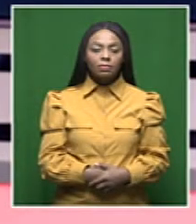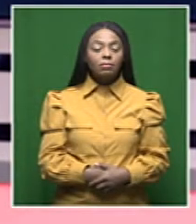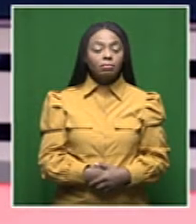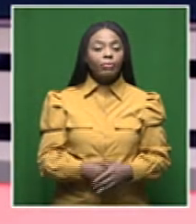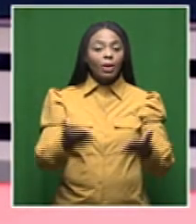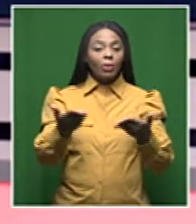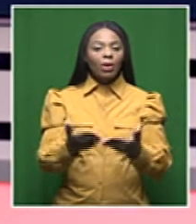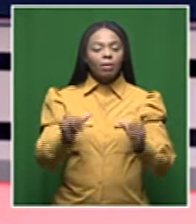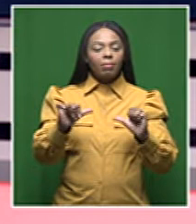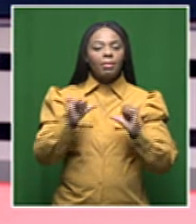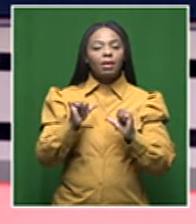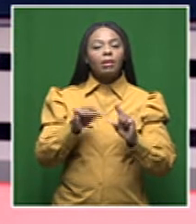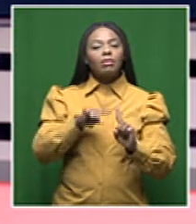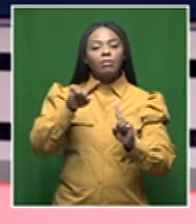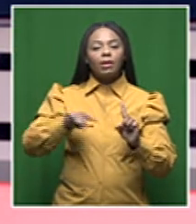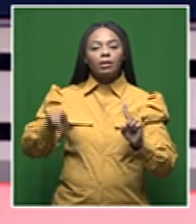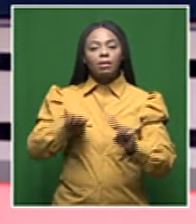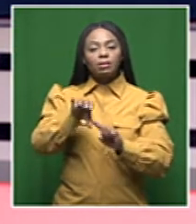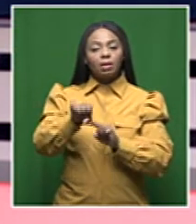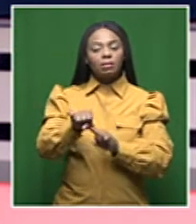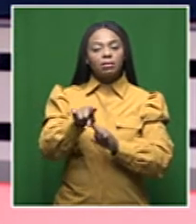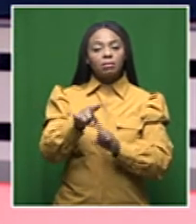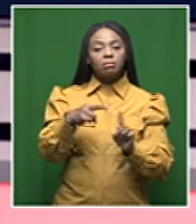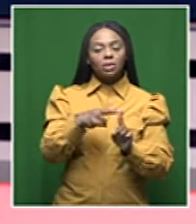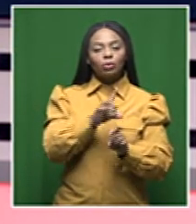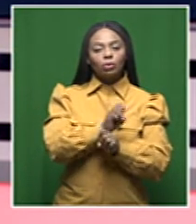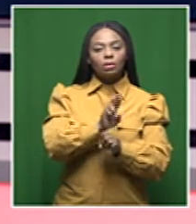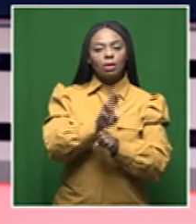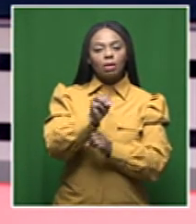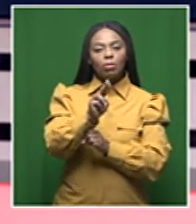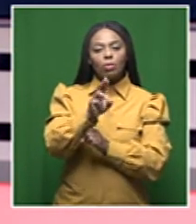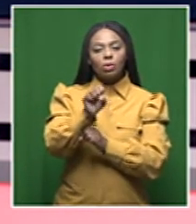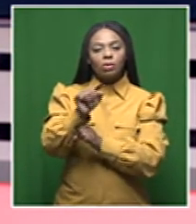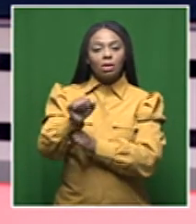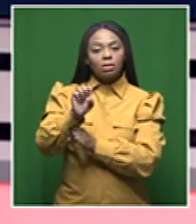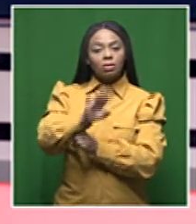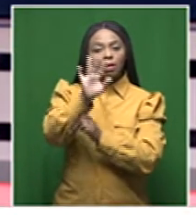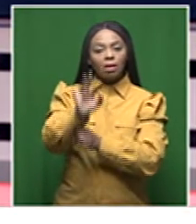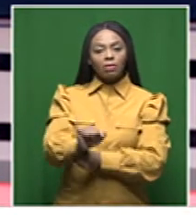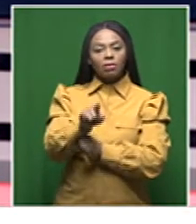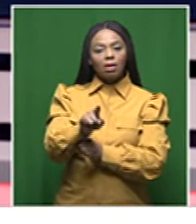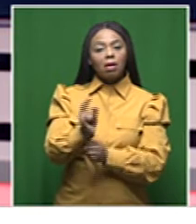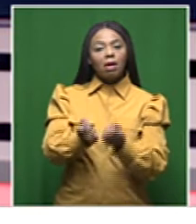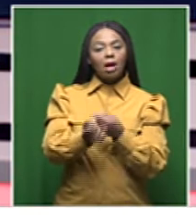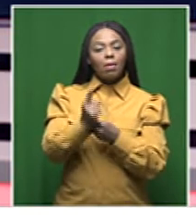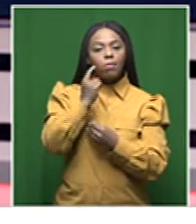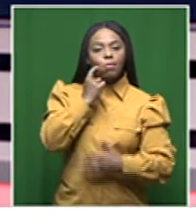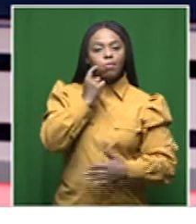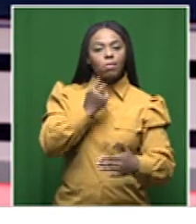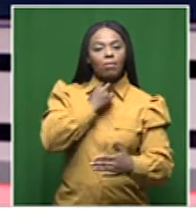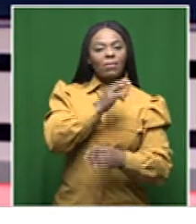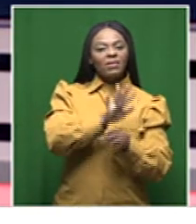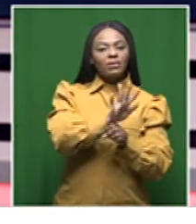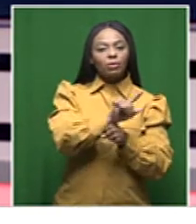Welcome back to Vital Signs. I'm Dr. Molatelo Mainetje-Bossman. In South Africa, infertility occurs in 15 to 20% of the